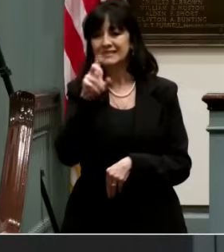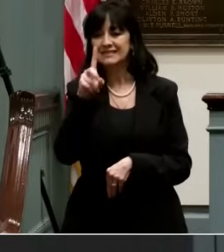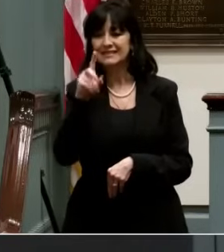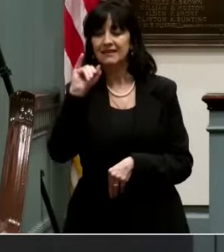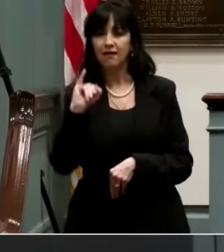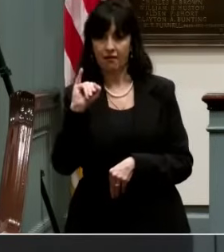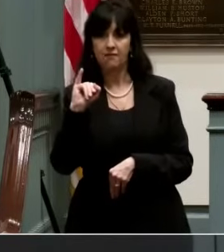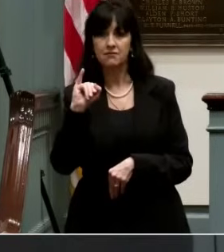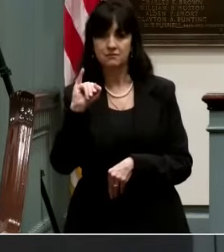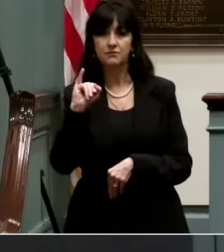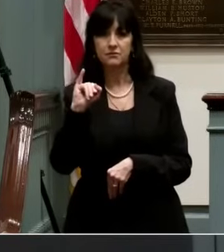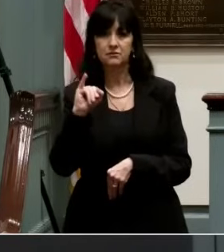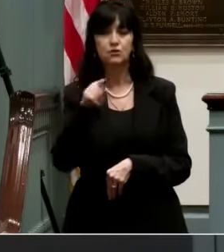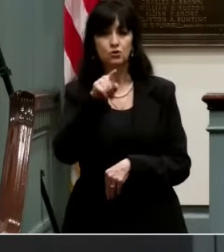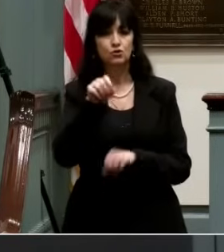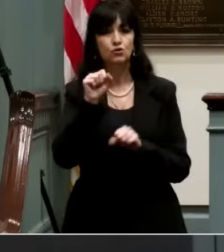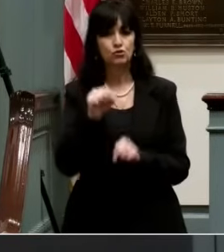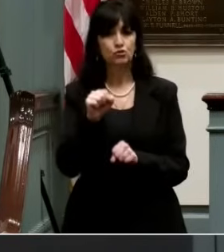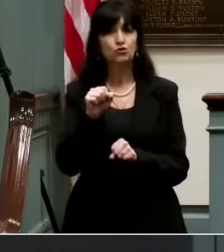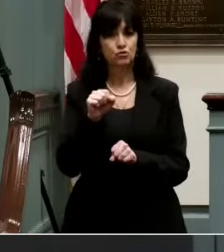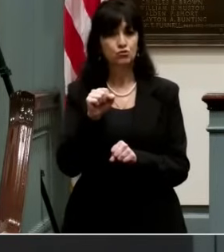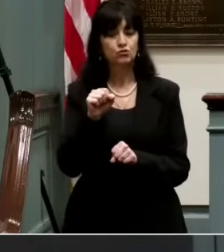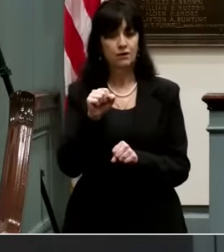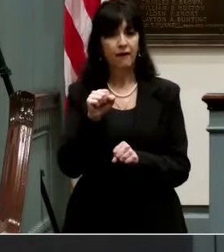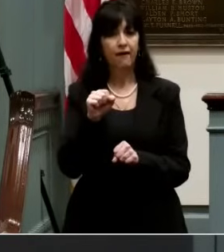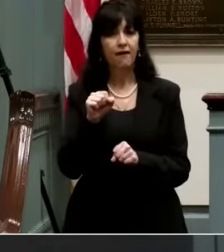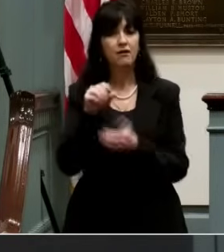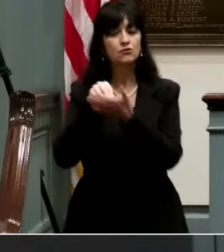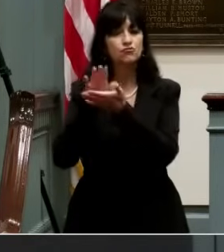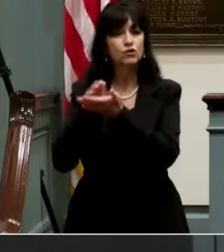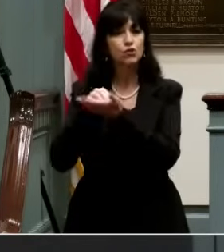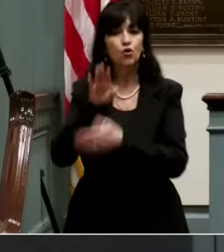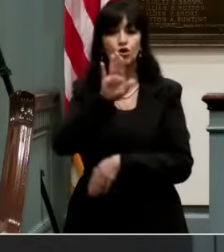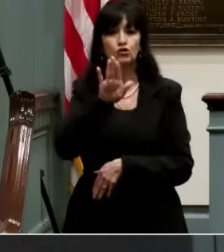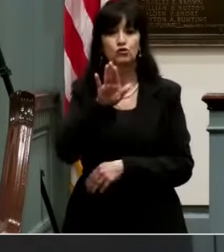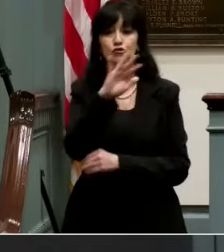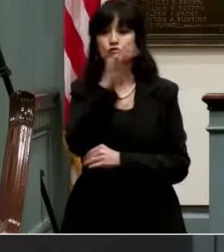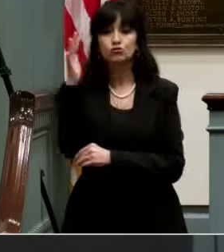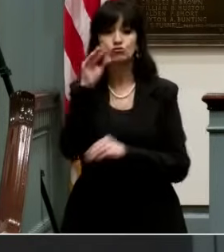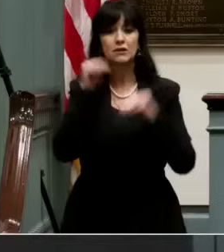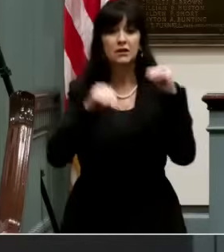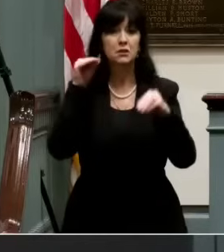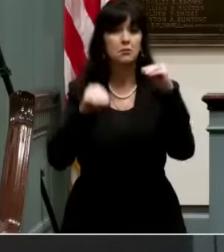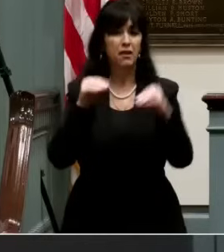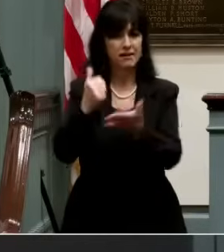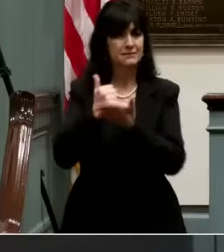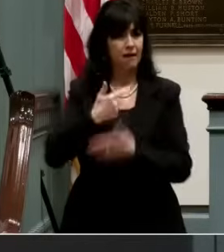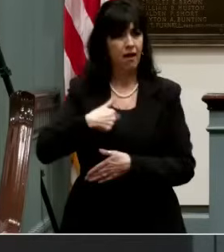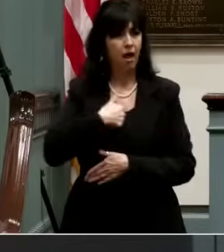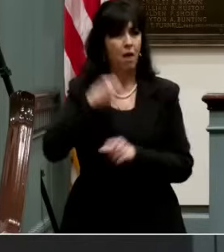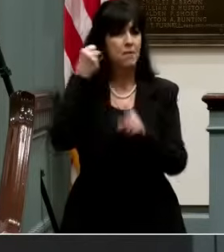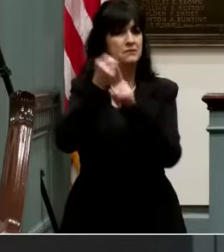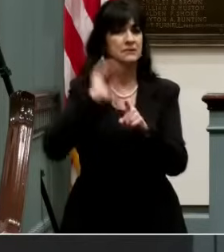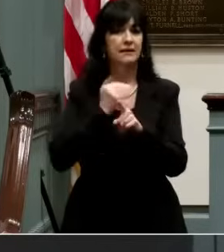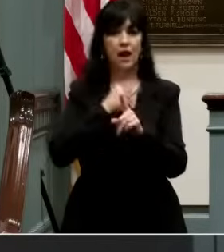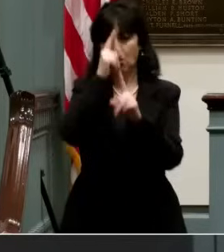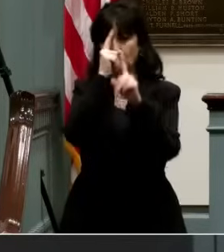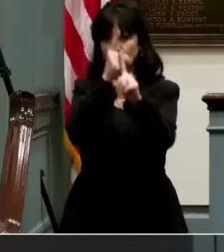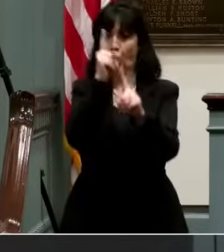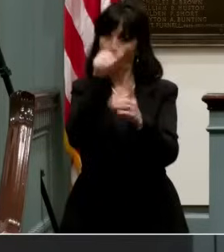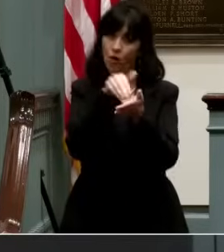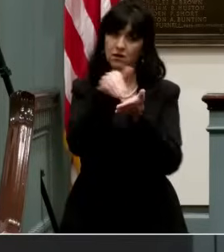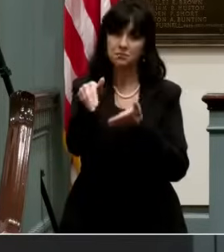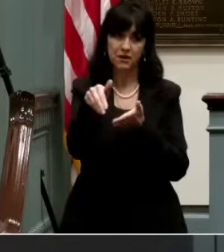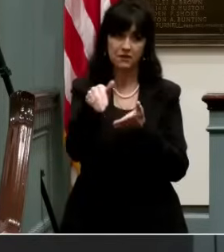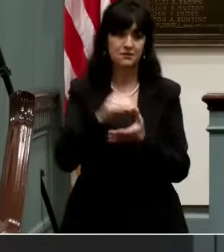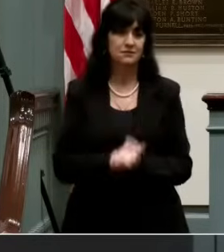de.gov/TEDI, Teddy, and record your tree plantings. Help us get to that million tree goal. And by the way,